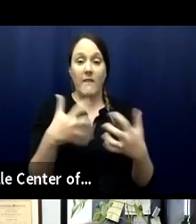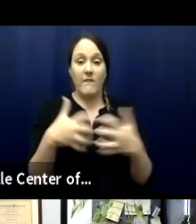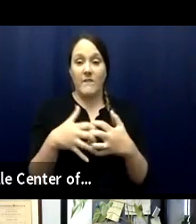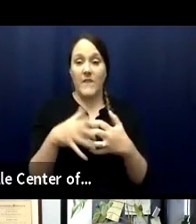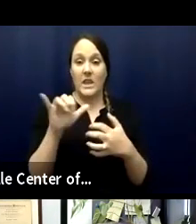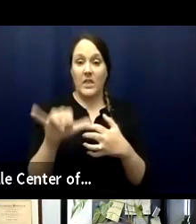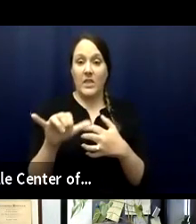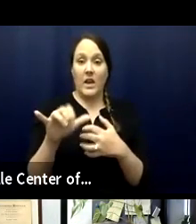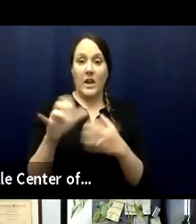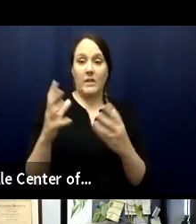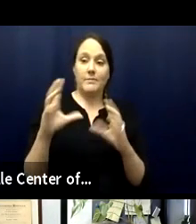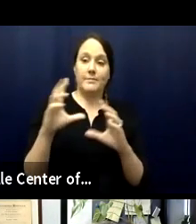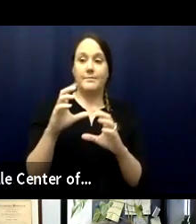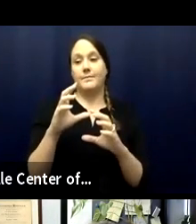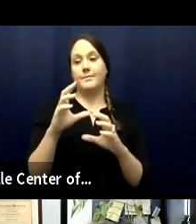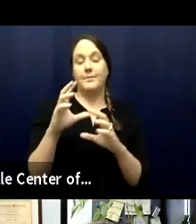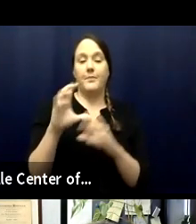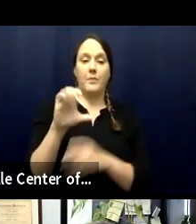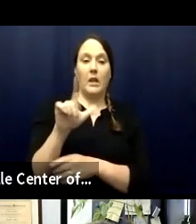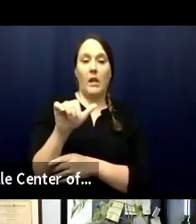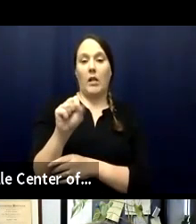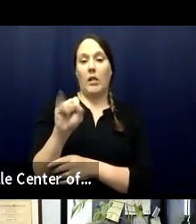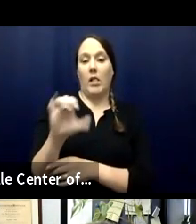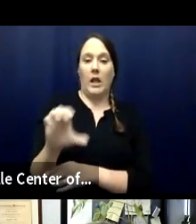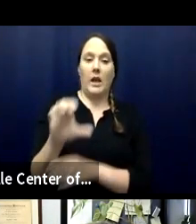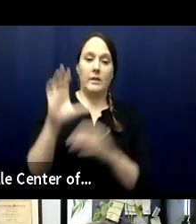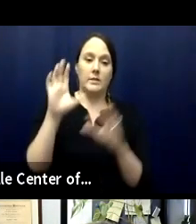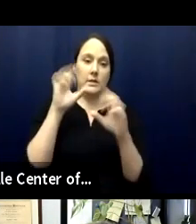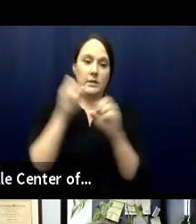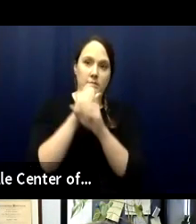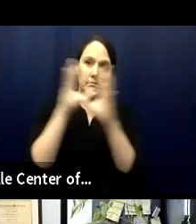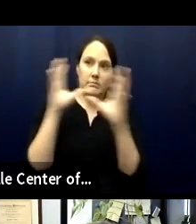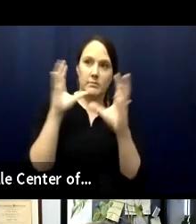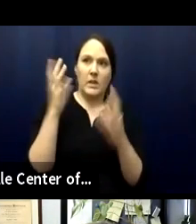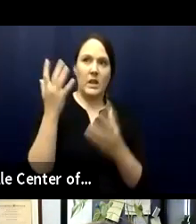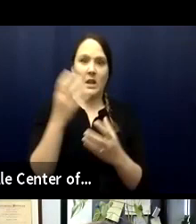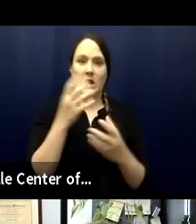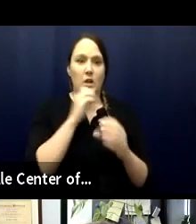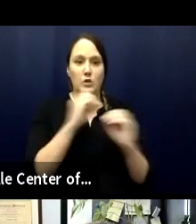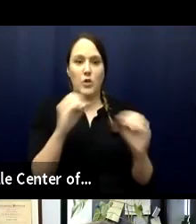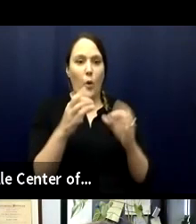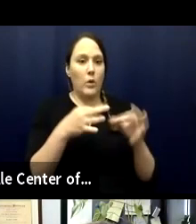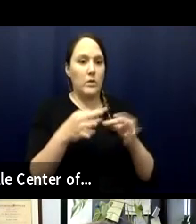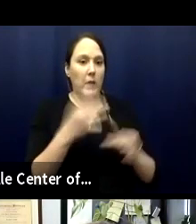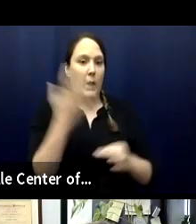rhyme or reason to why necessarily those particular people became so sick.